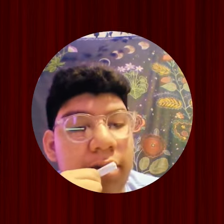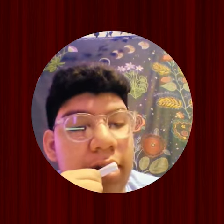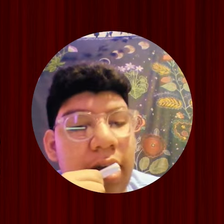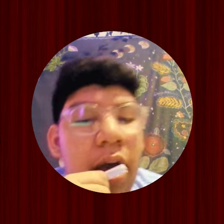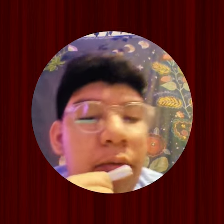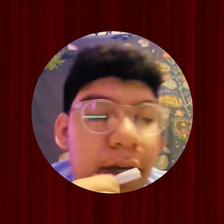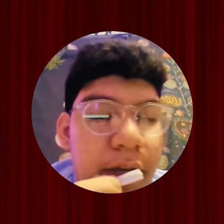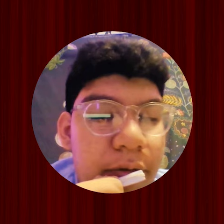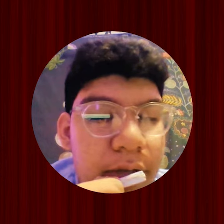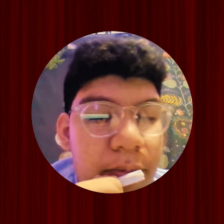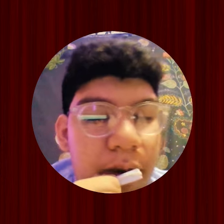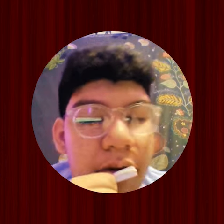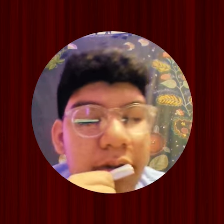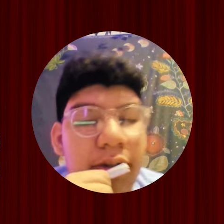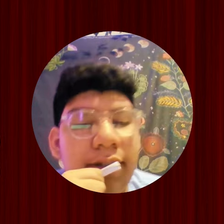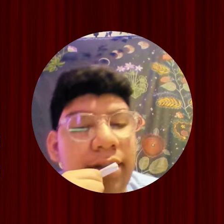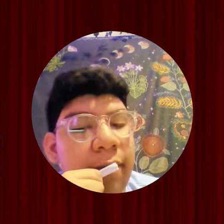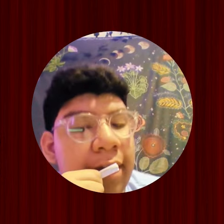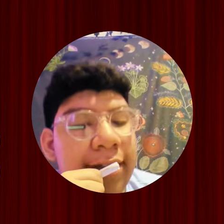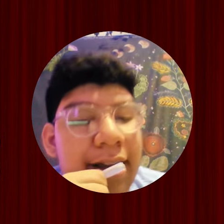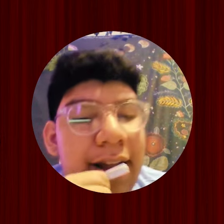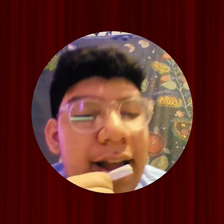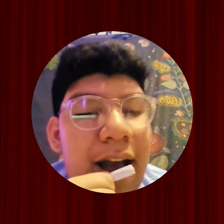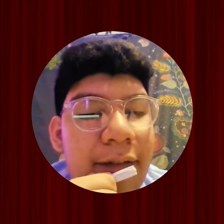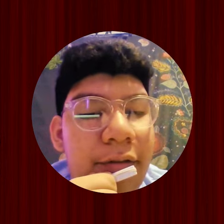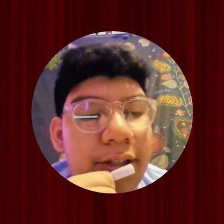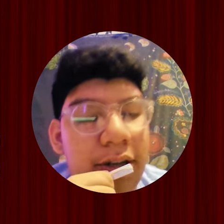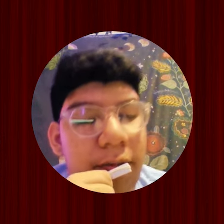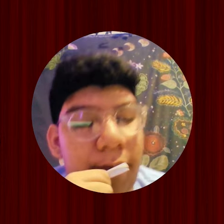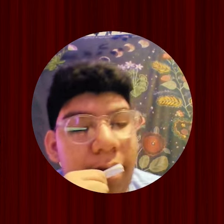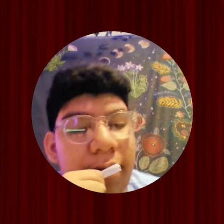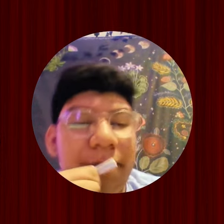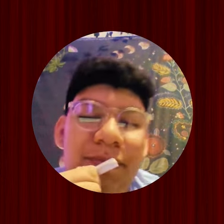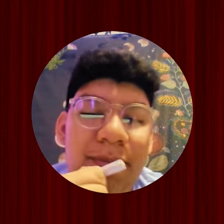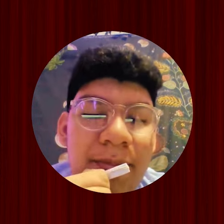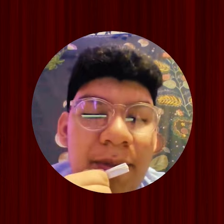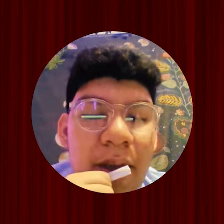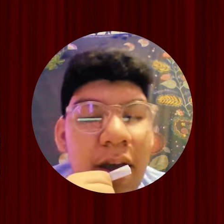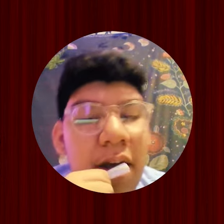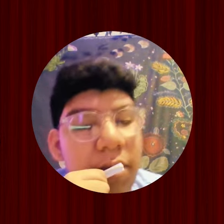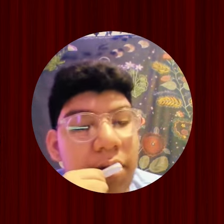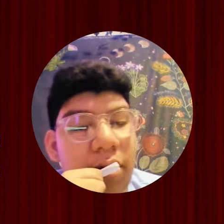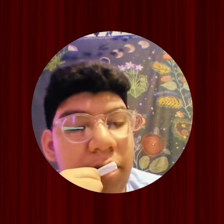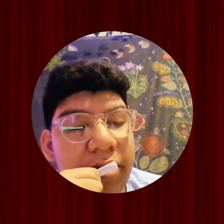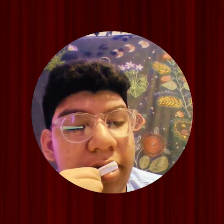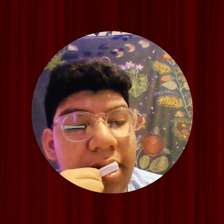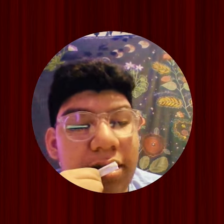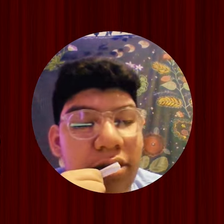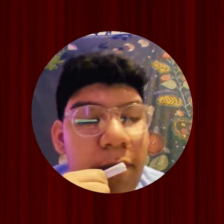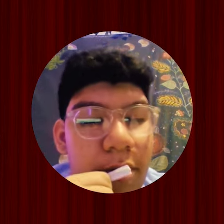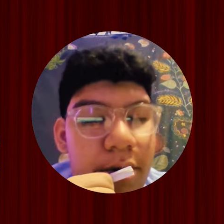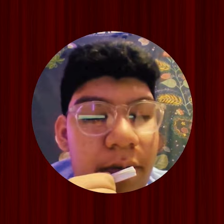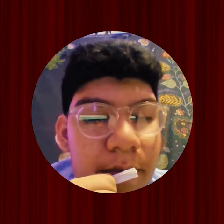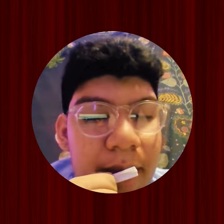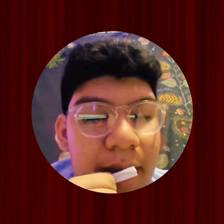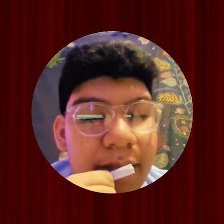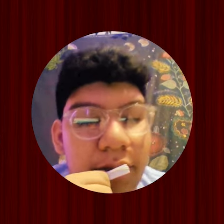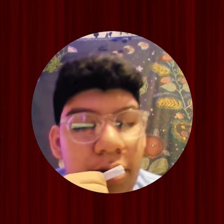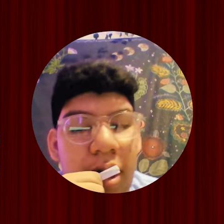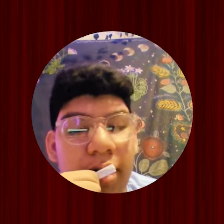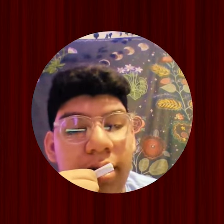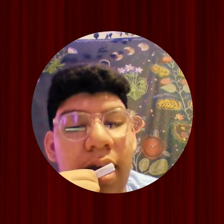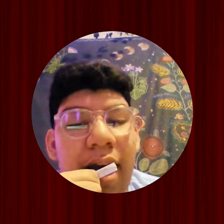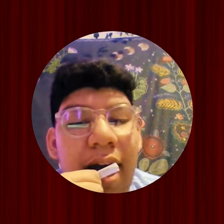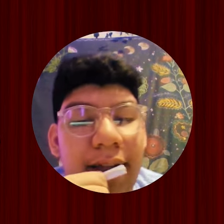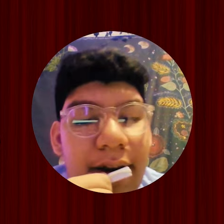Afro-Latino music, breaking racial barriers and symbolizing Afro-Latino pride. Beyond her music, she supported many